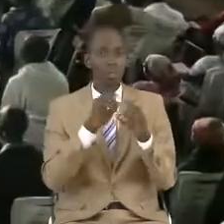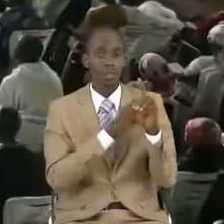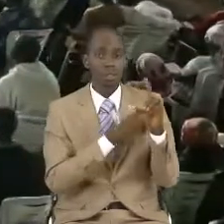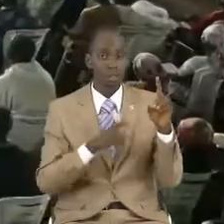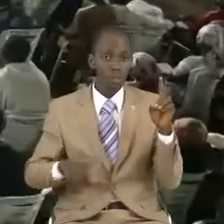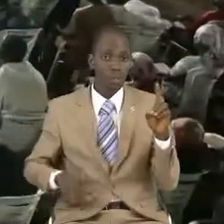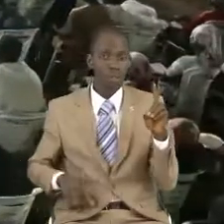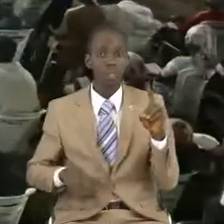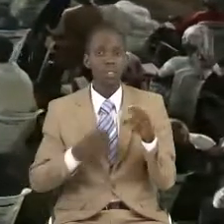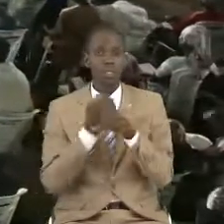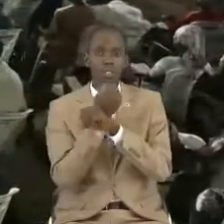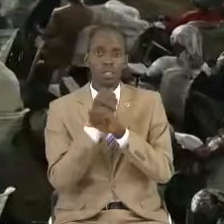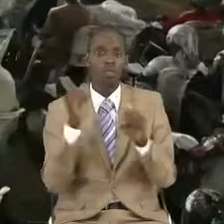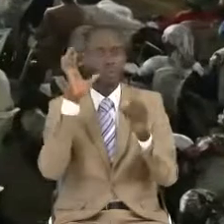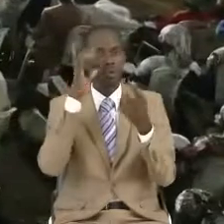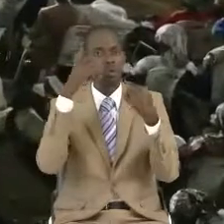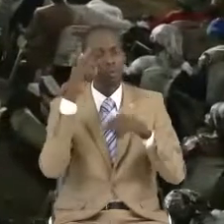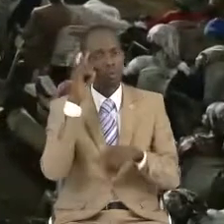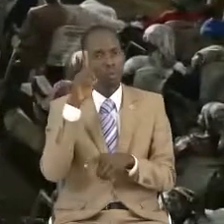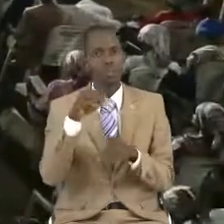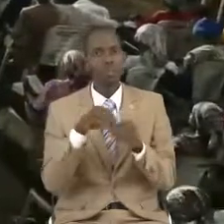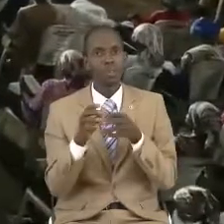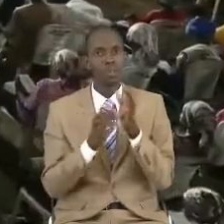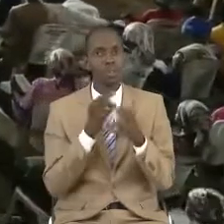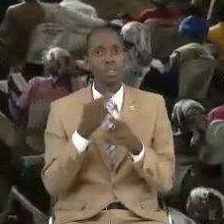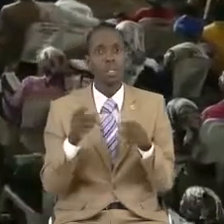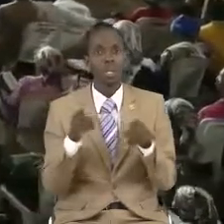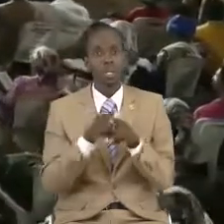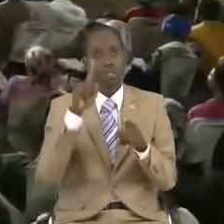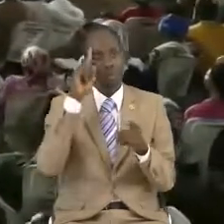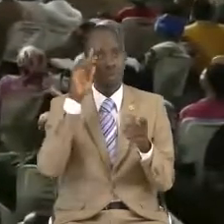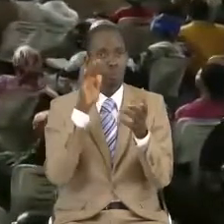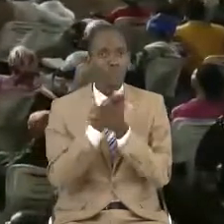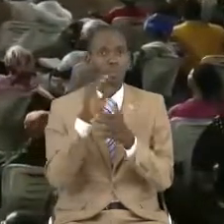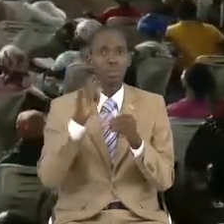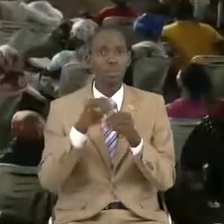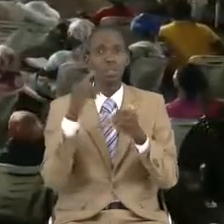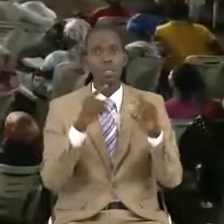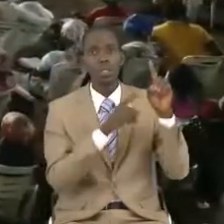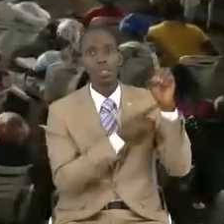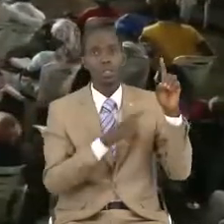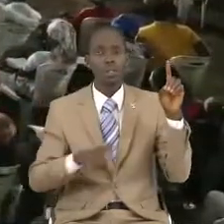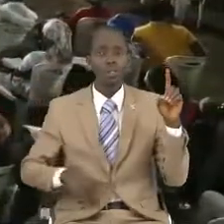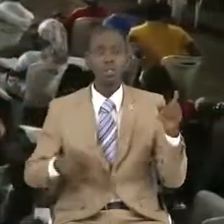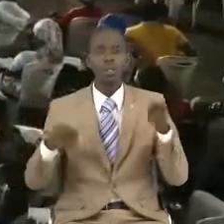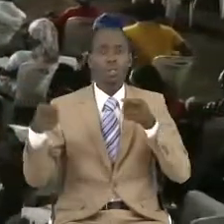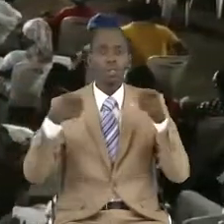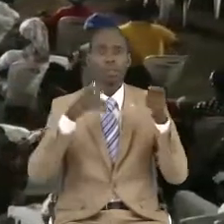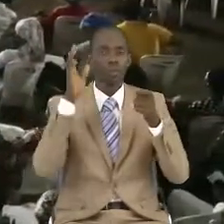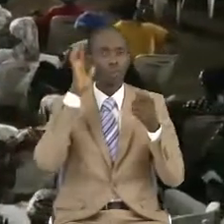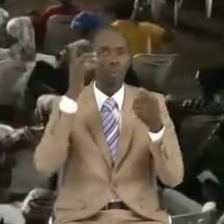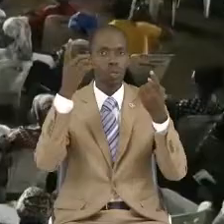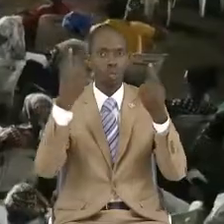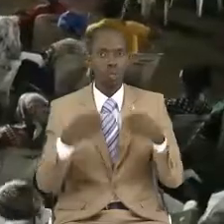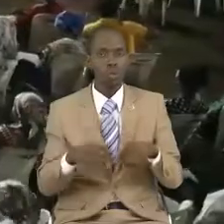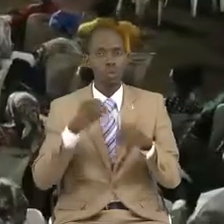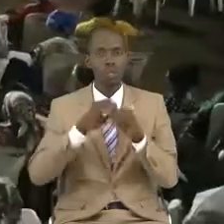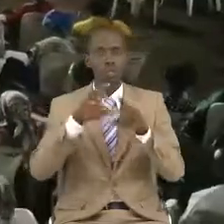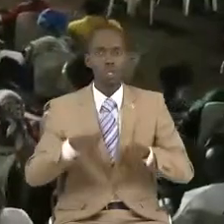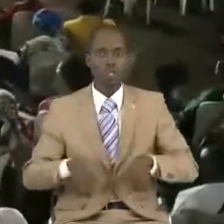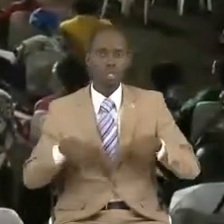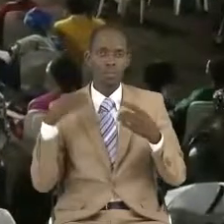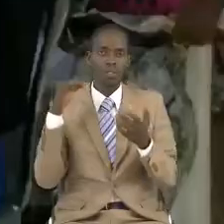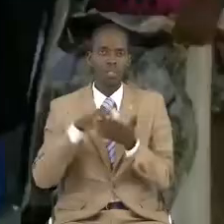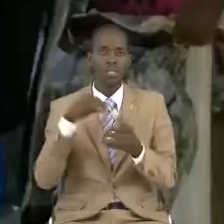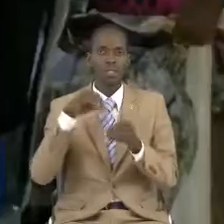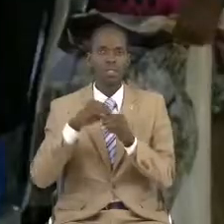salvation will come as we believe and the lord dominion will come in your life again in